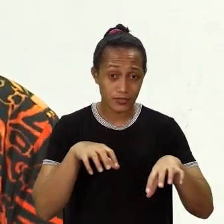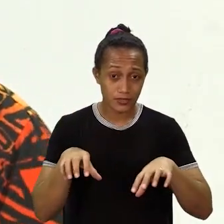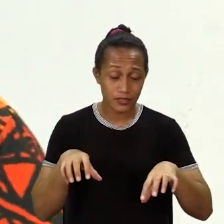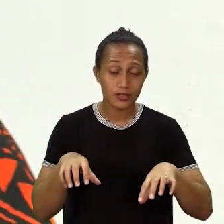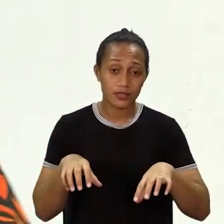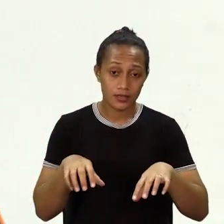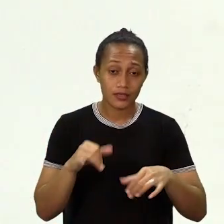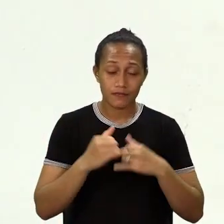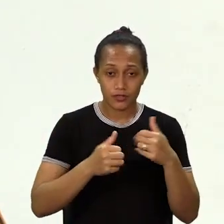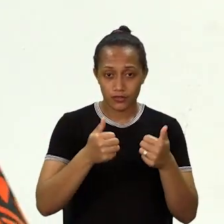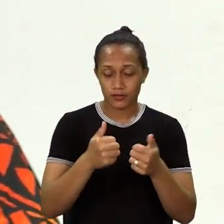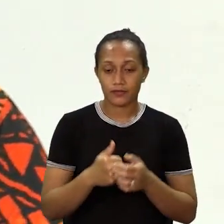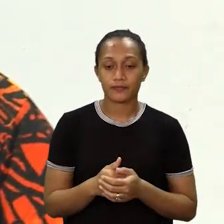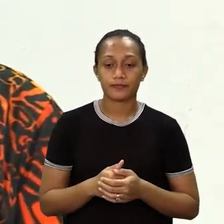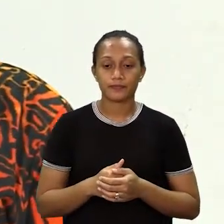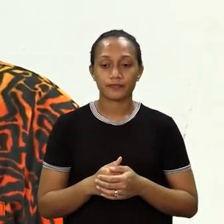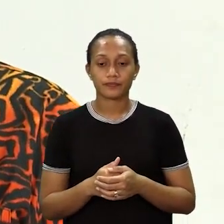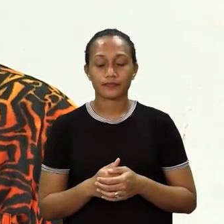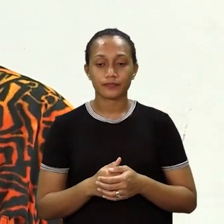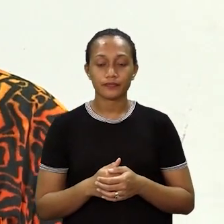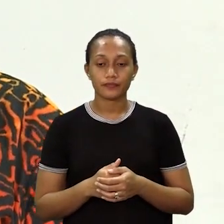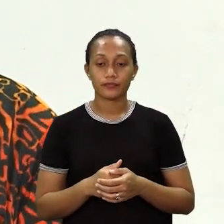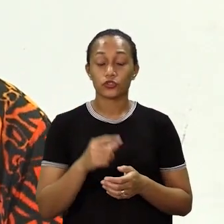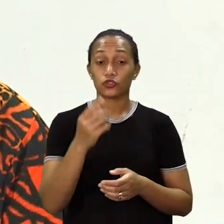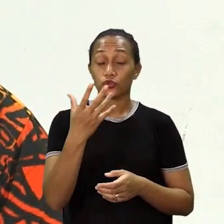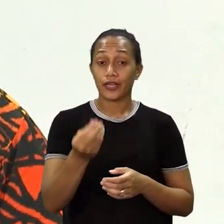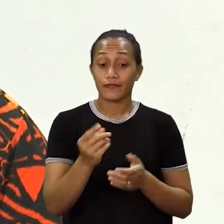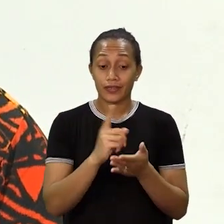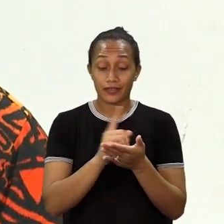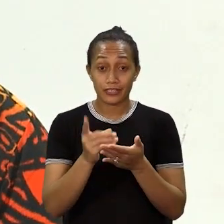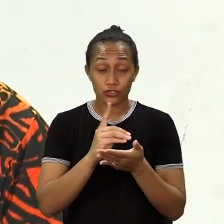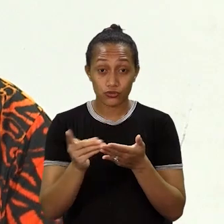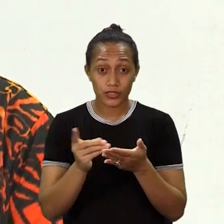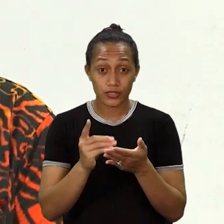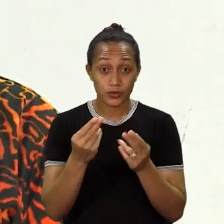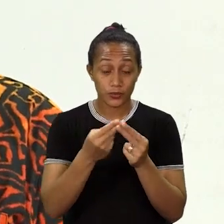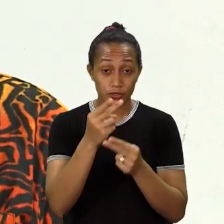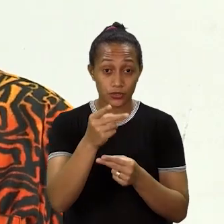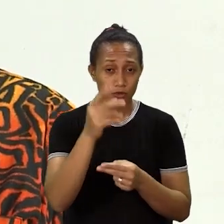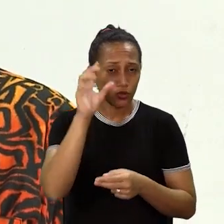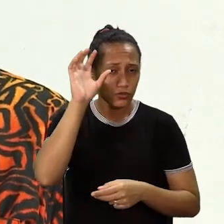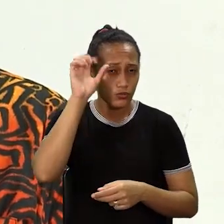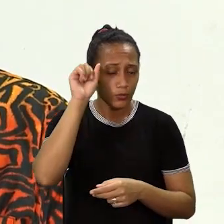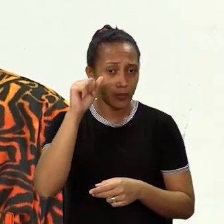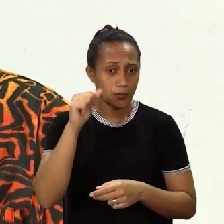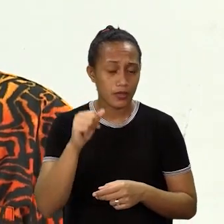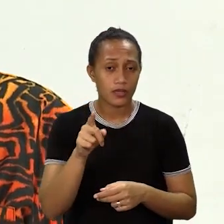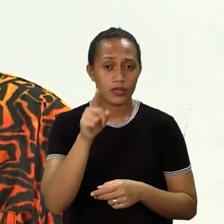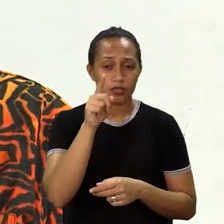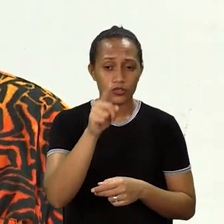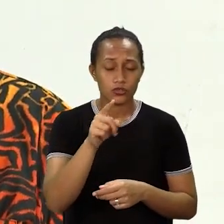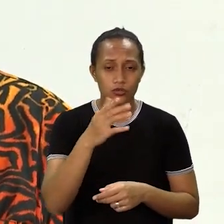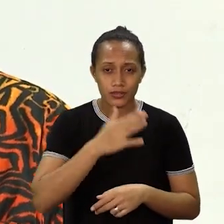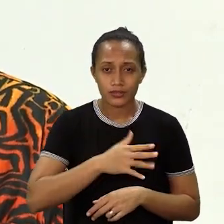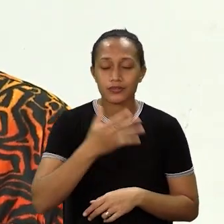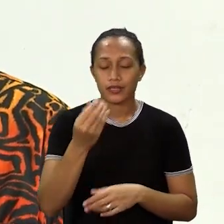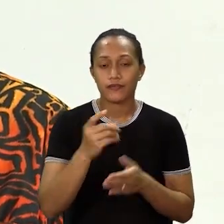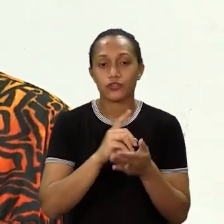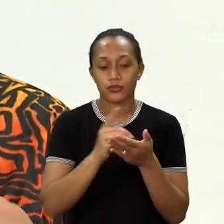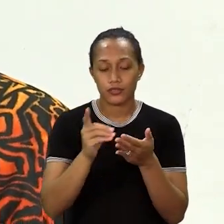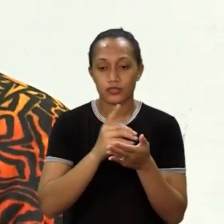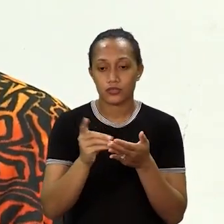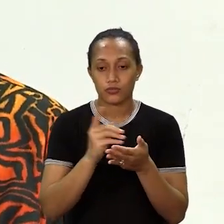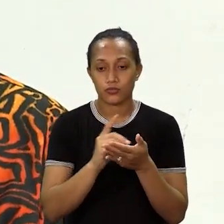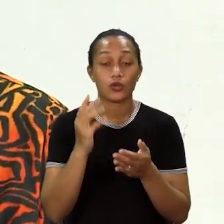morning? Well done. Right? Do you have your dictionary with you? Remember, boys and